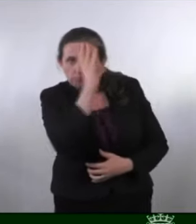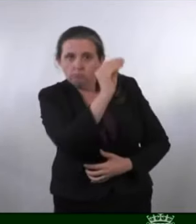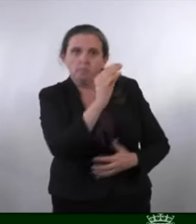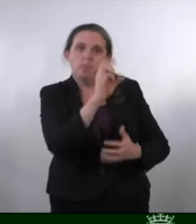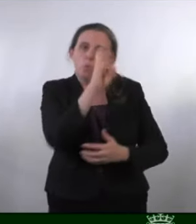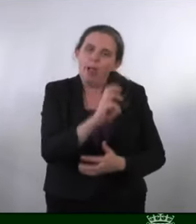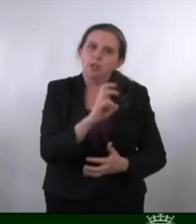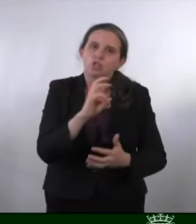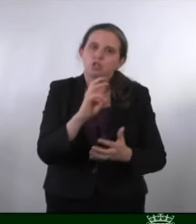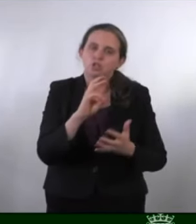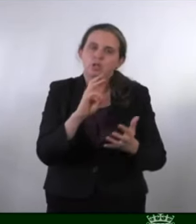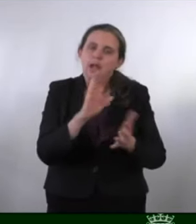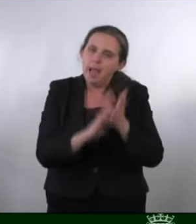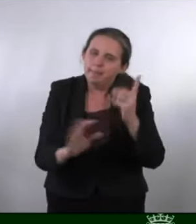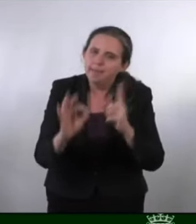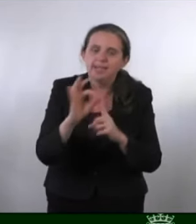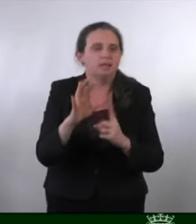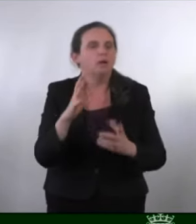in